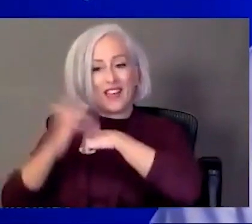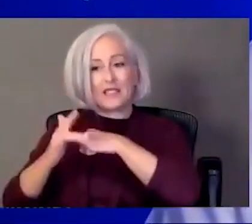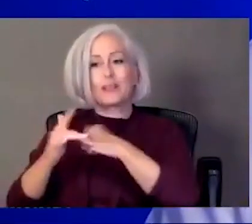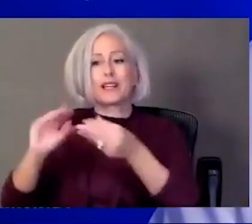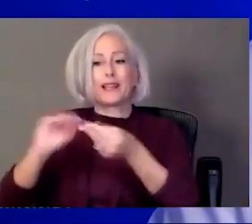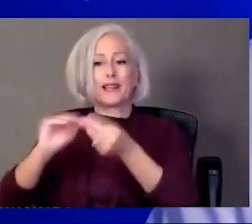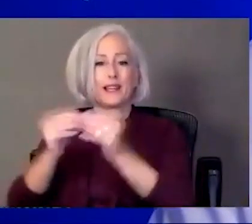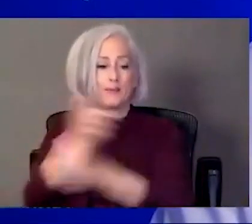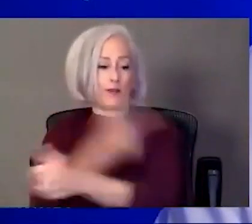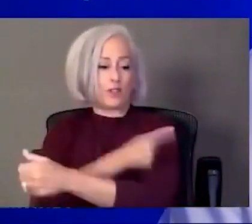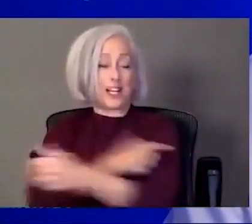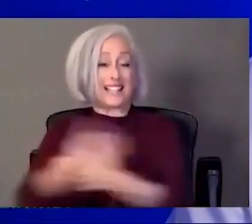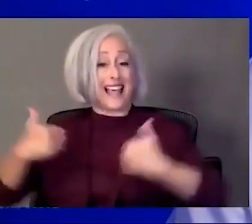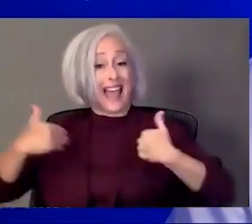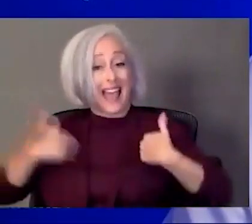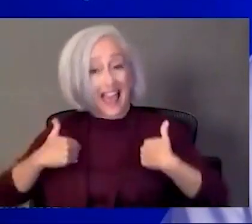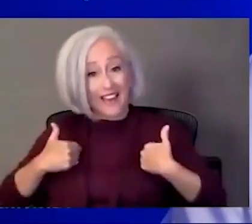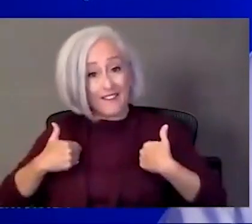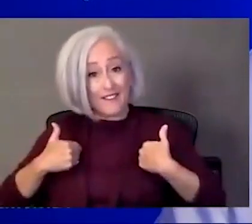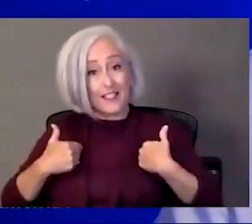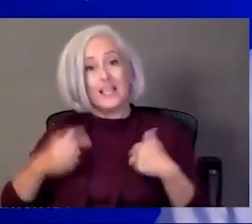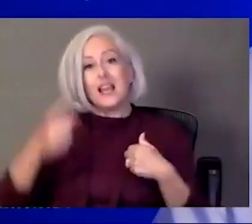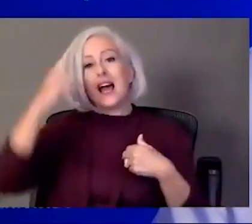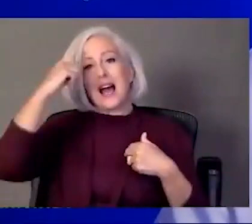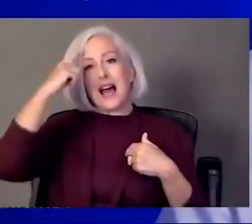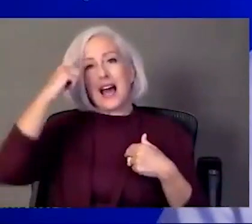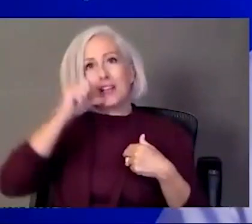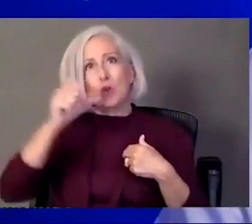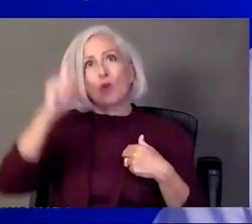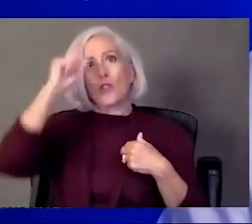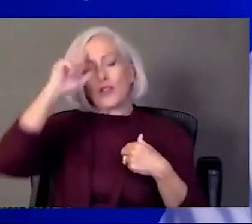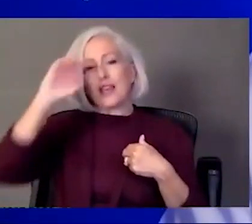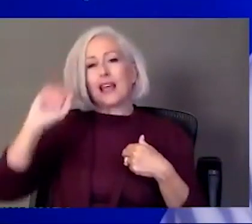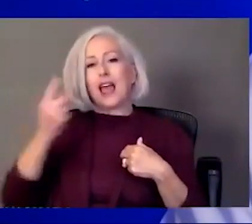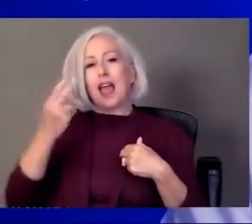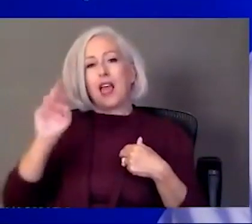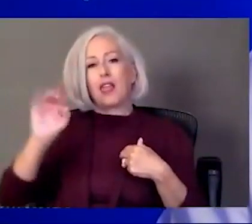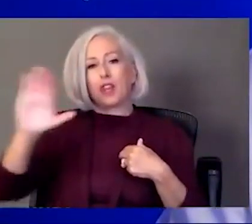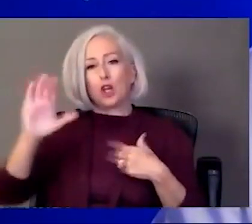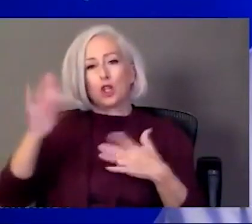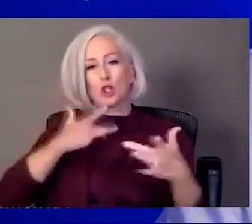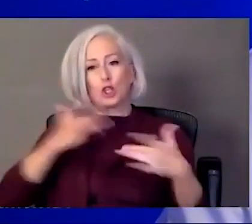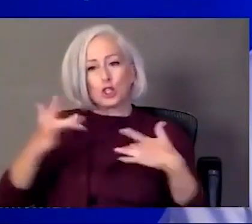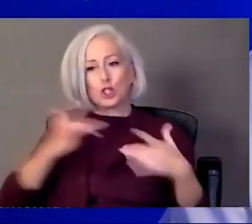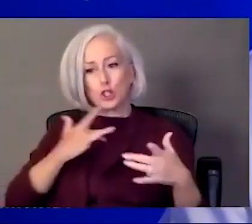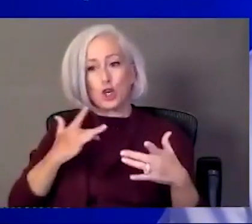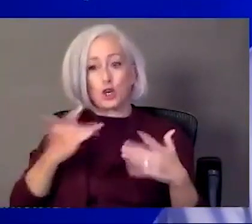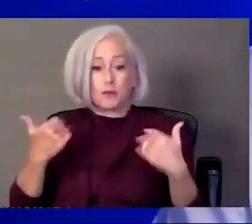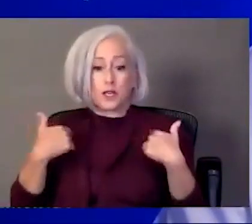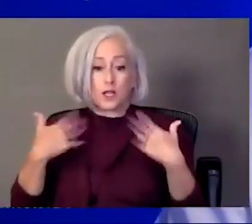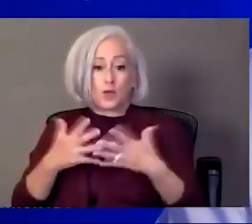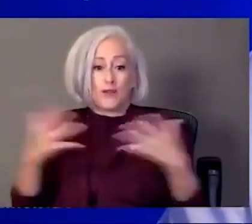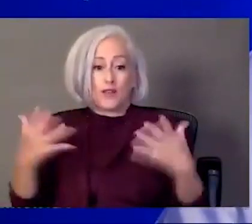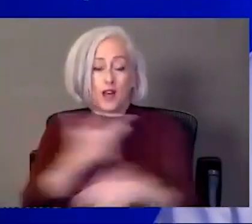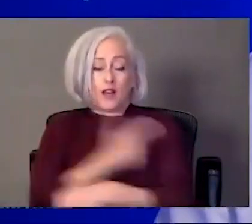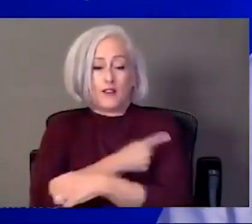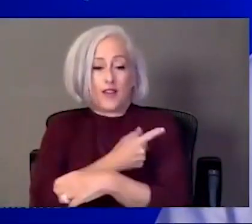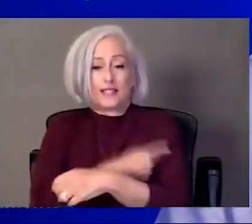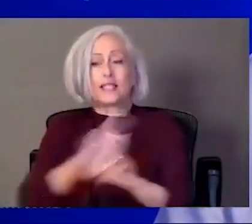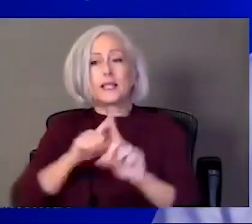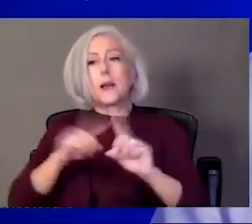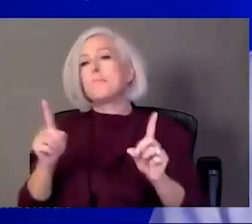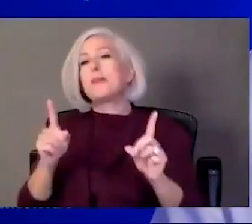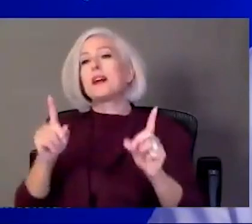that, I don't know that there's an ethical concern, because we do have so much supply. More ethical concerns are the number of people who aren't